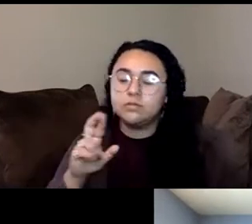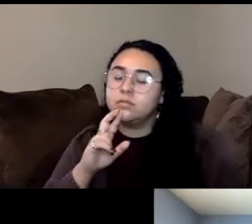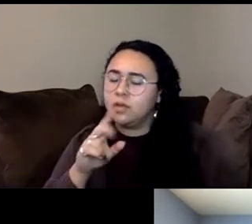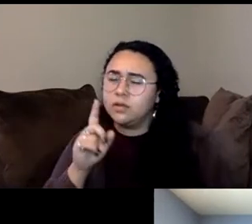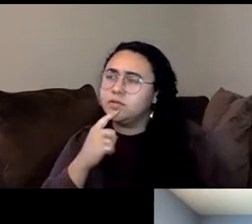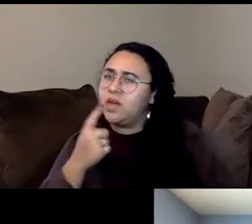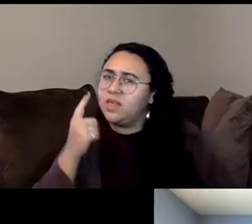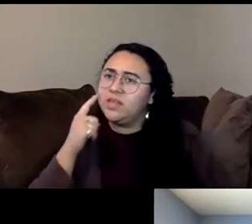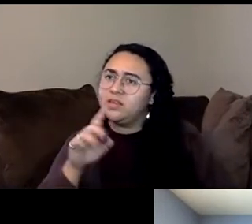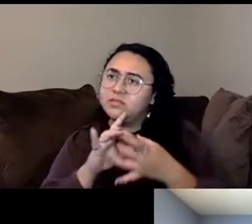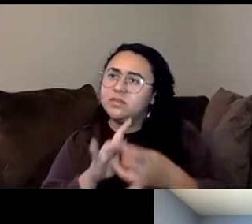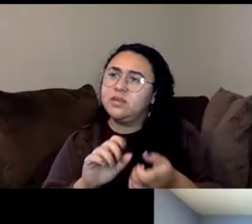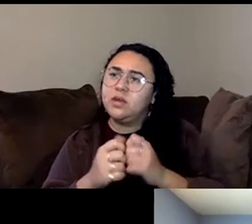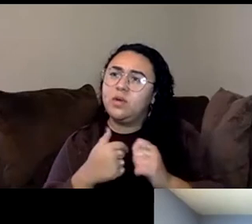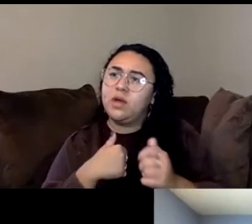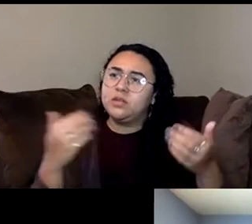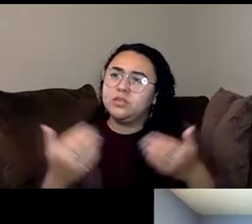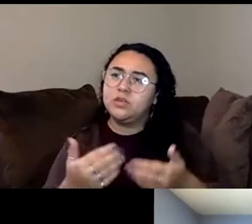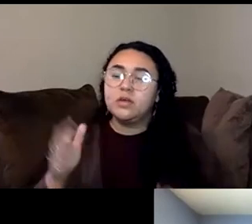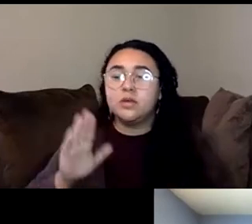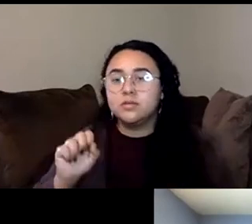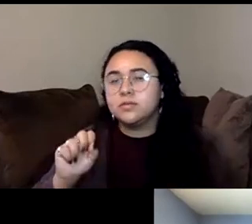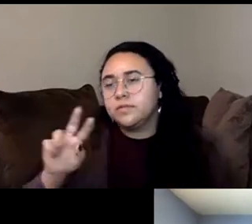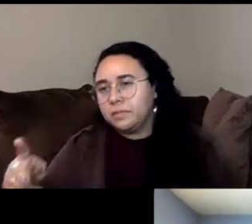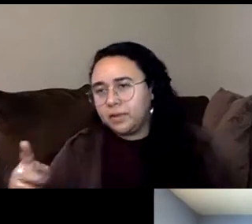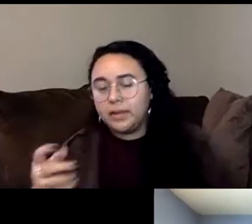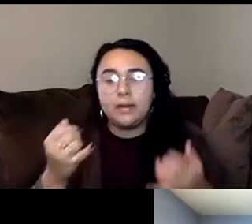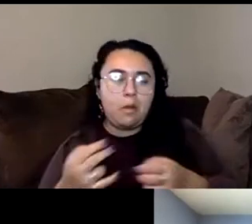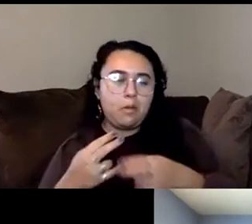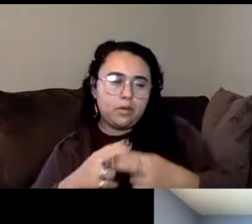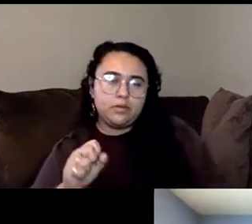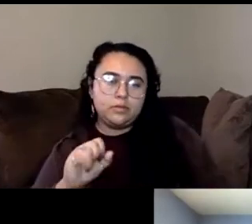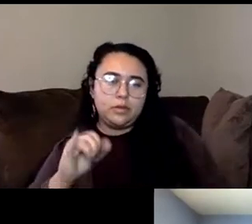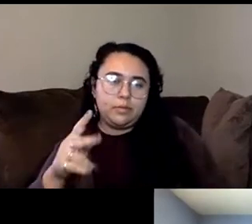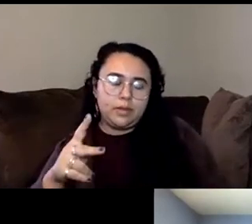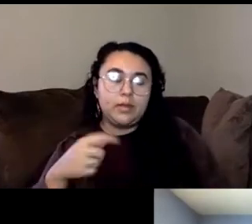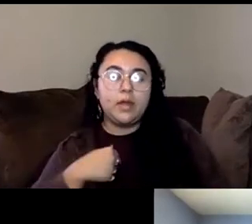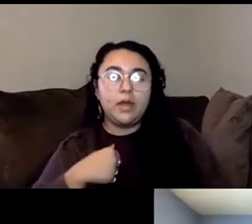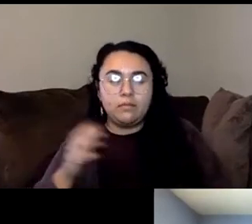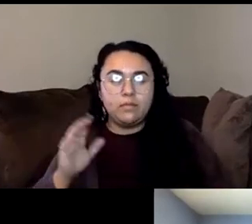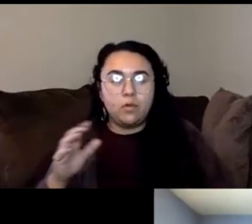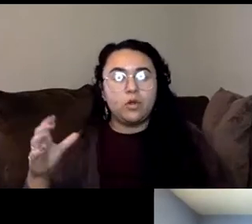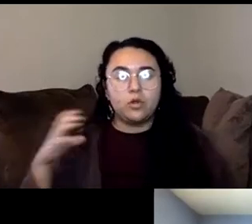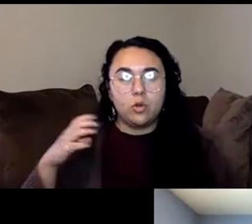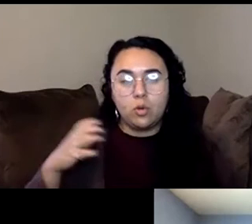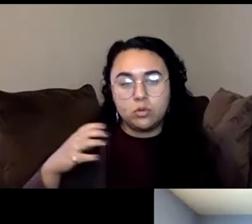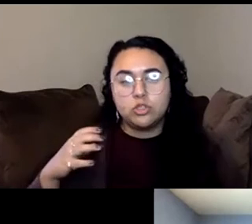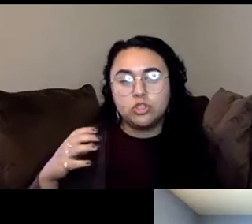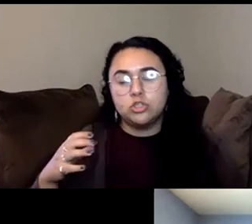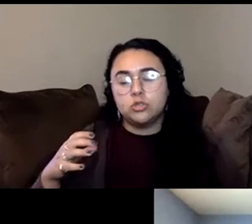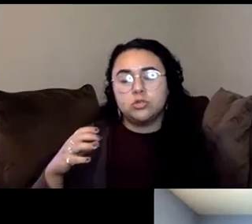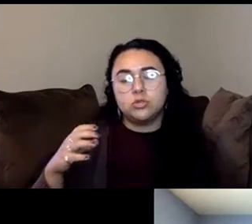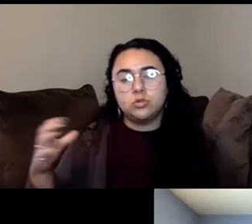introduced to formerly SVPLA, now SJPLA, was as a fast pitch coach, coaching